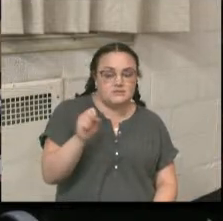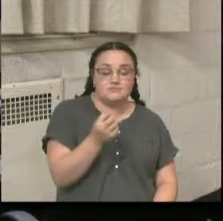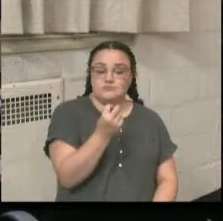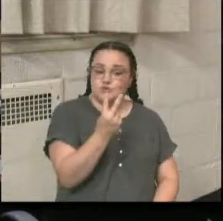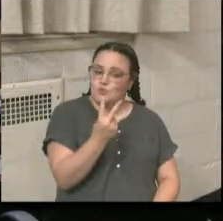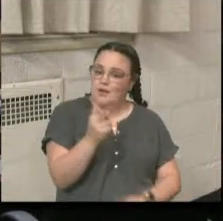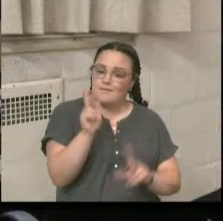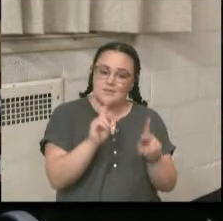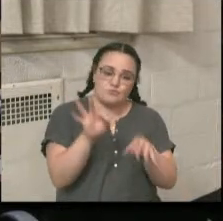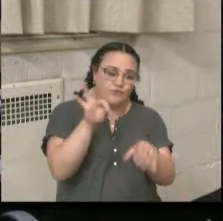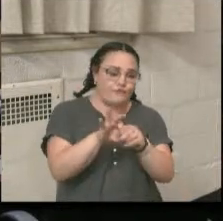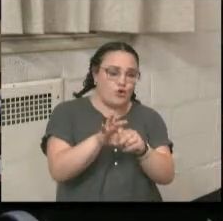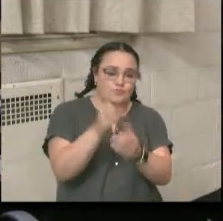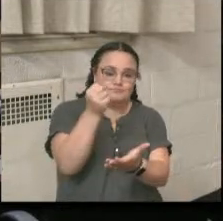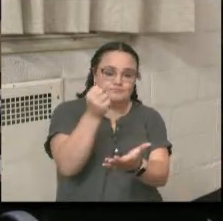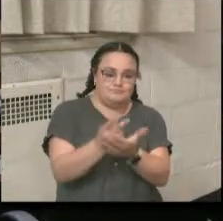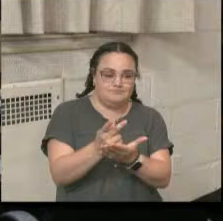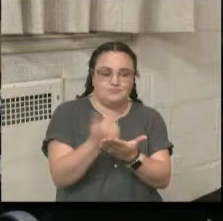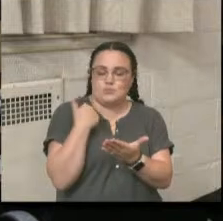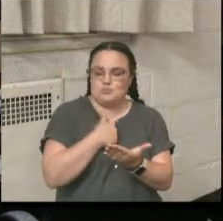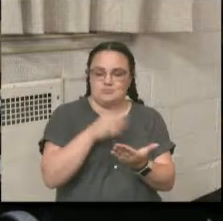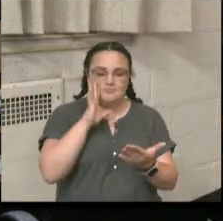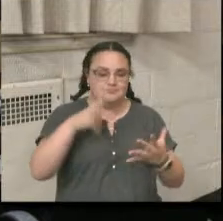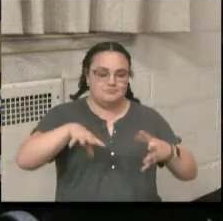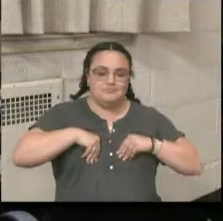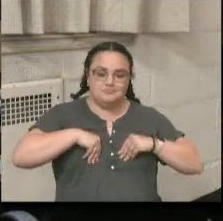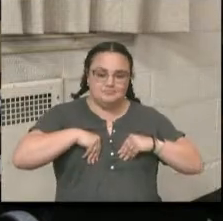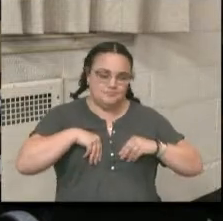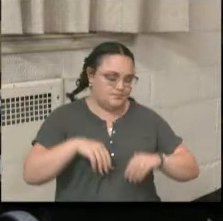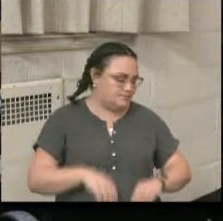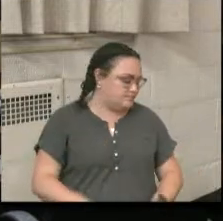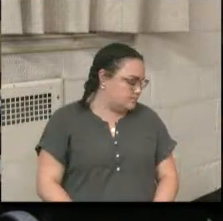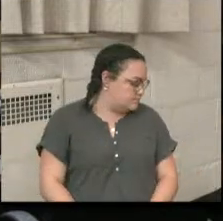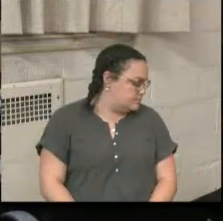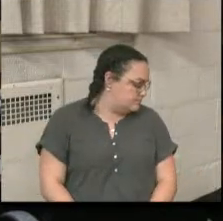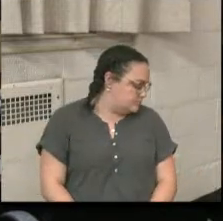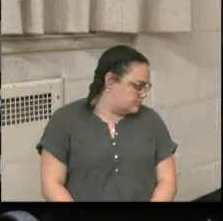in the affirmative, the motion is adopted.